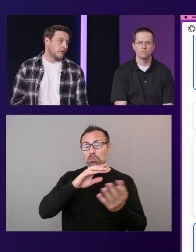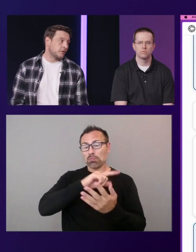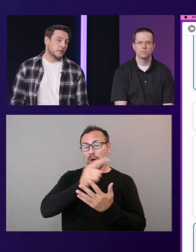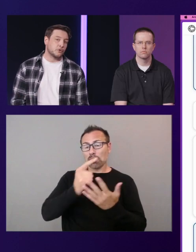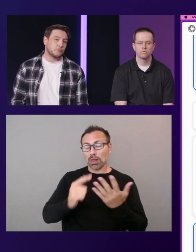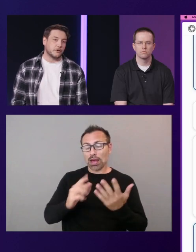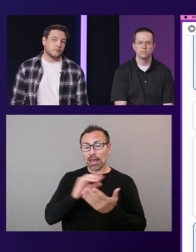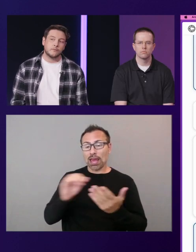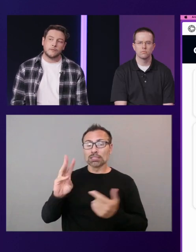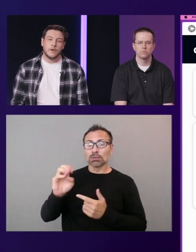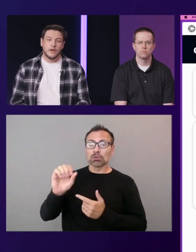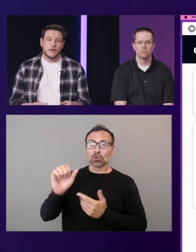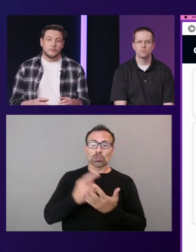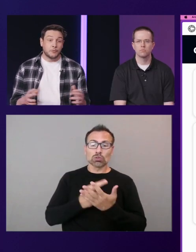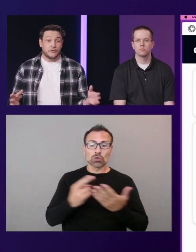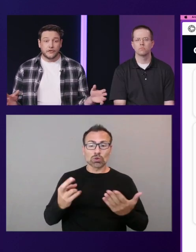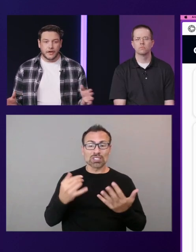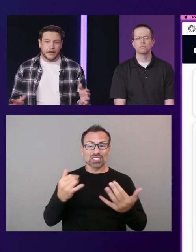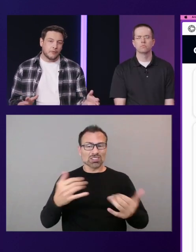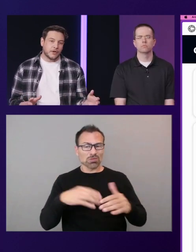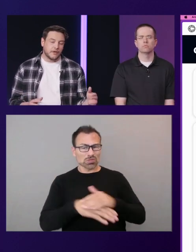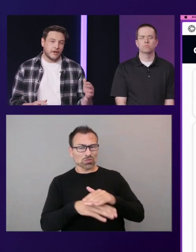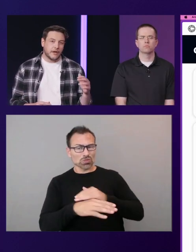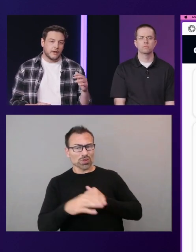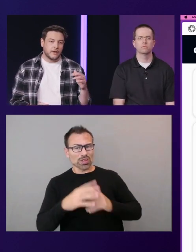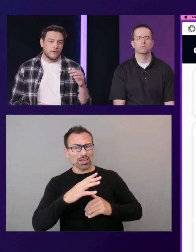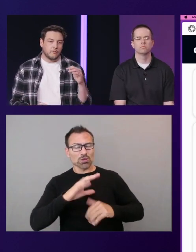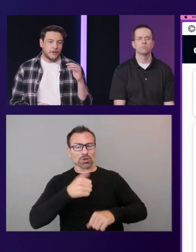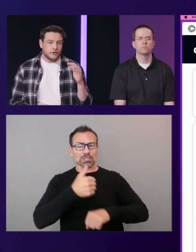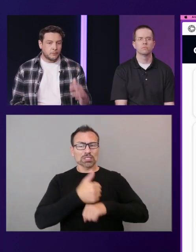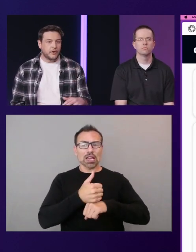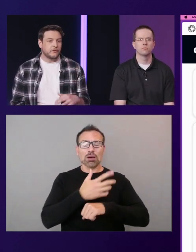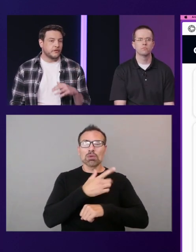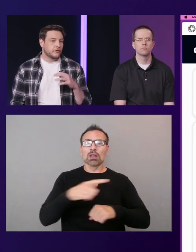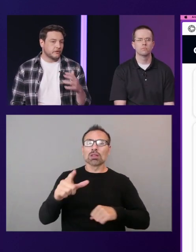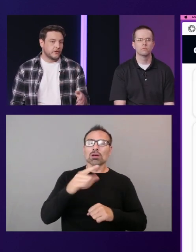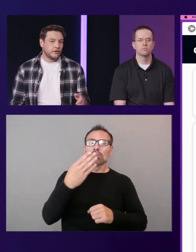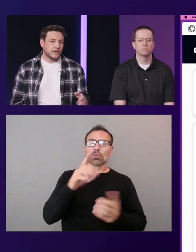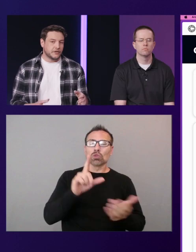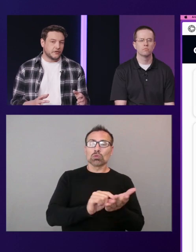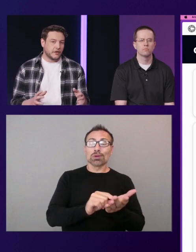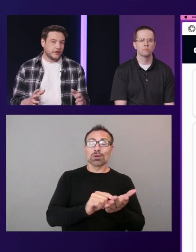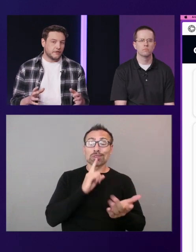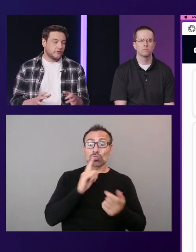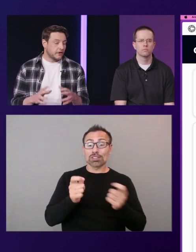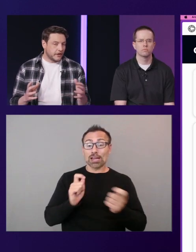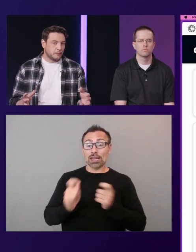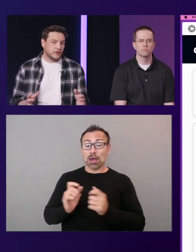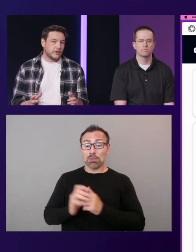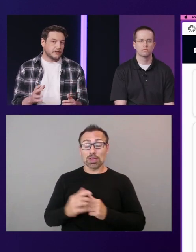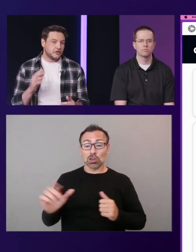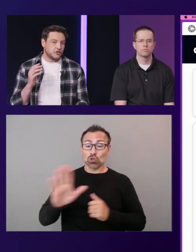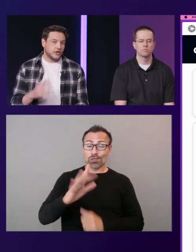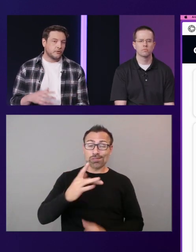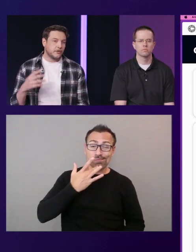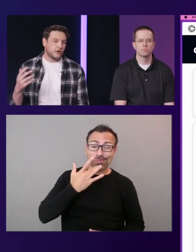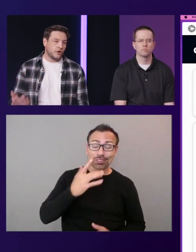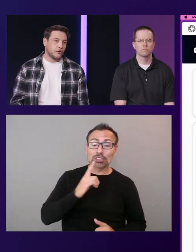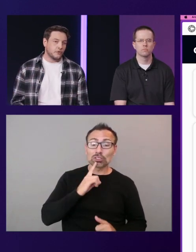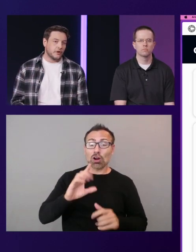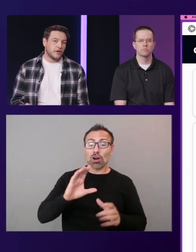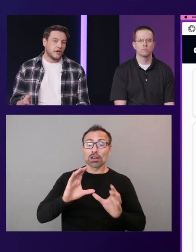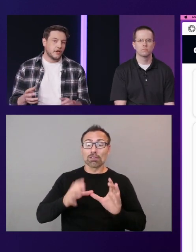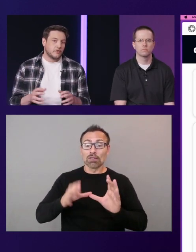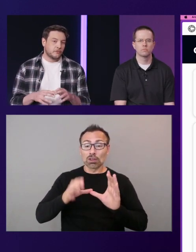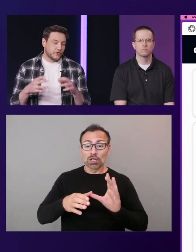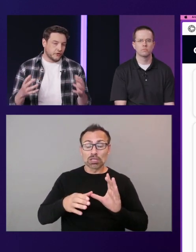start configuring the blueprint. Blueprints are dynamic in that, based on your preferences or configurations, they're not templates. They actually generate the